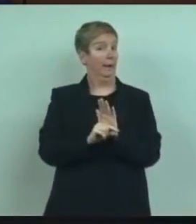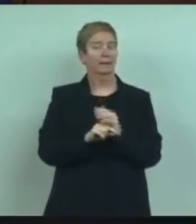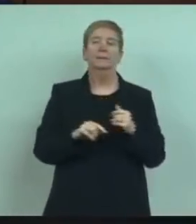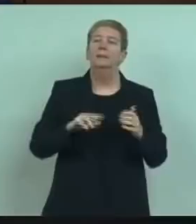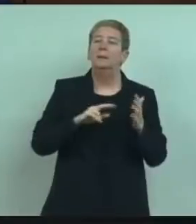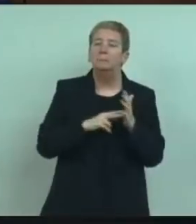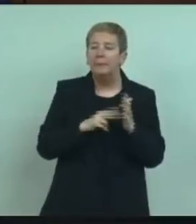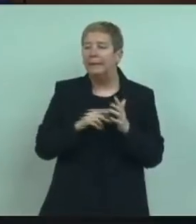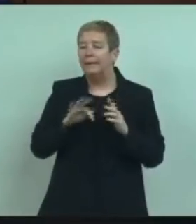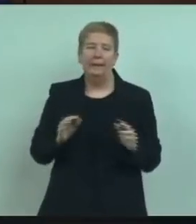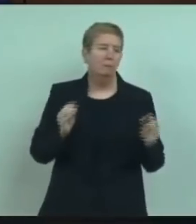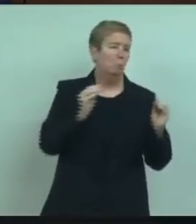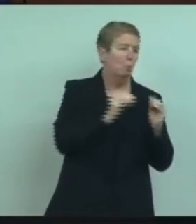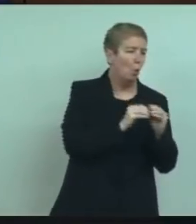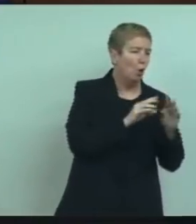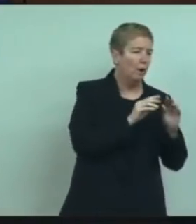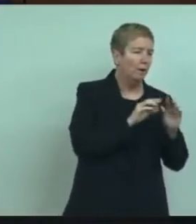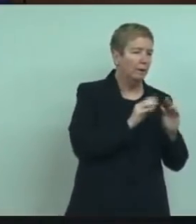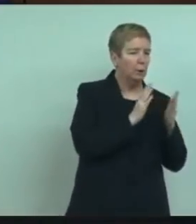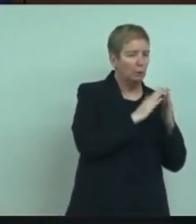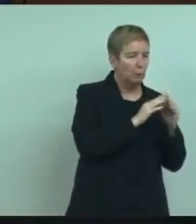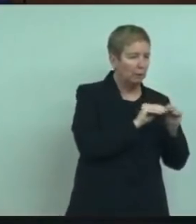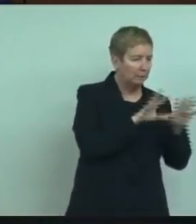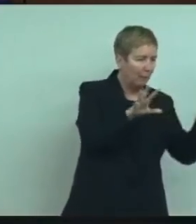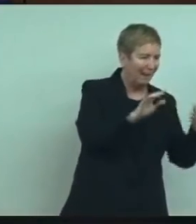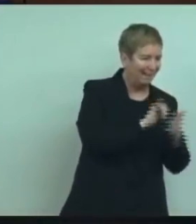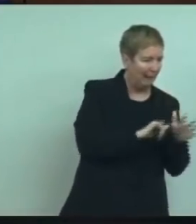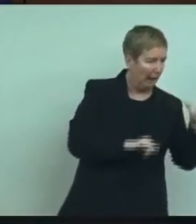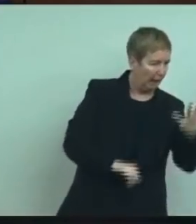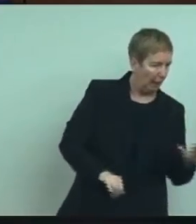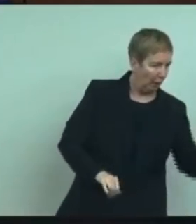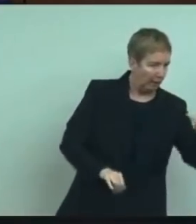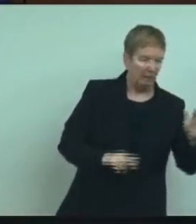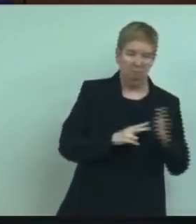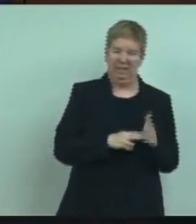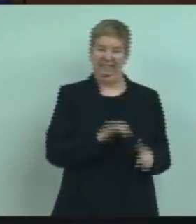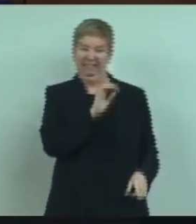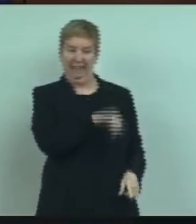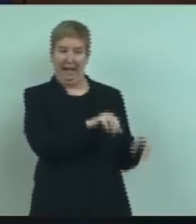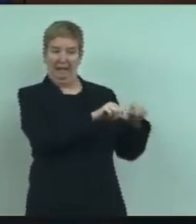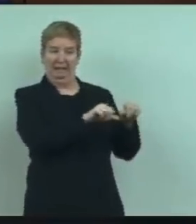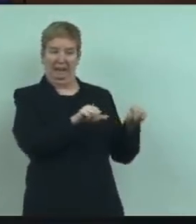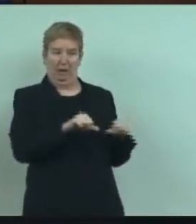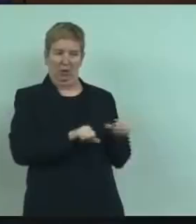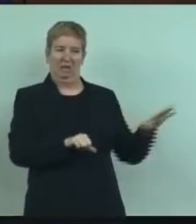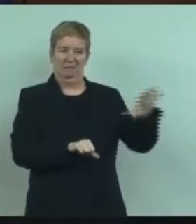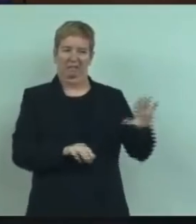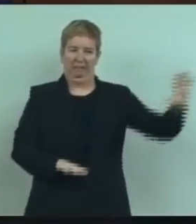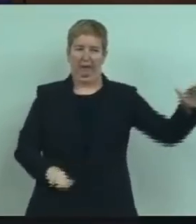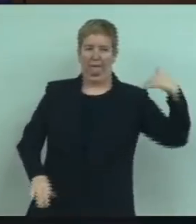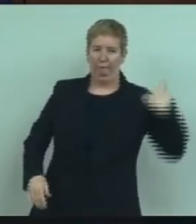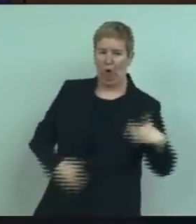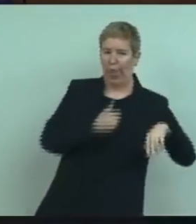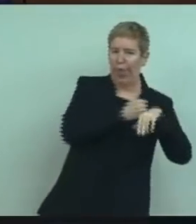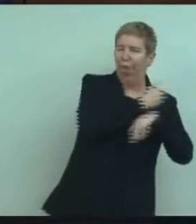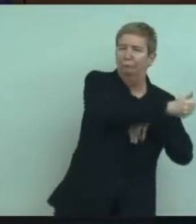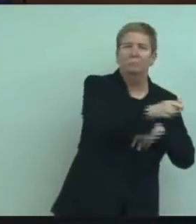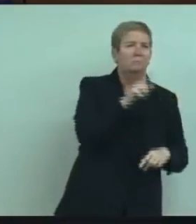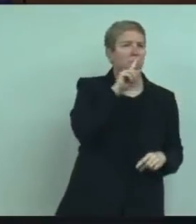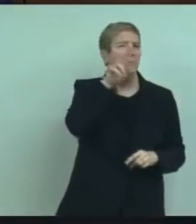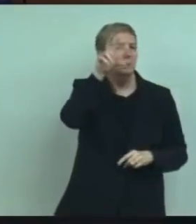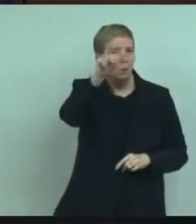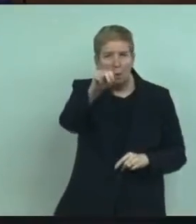community spread in a particular region, that somehow that region is at fault. All right, this is